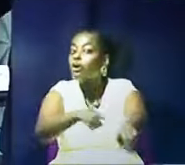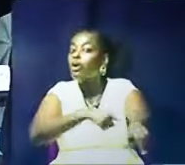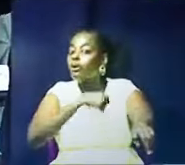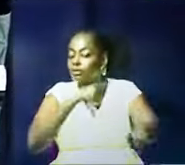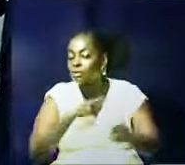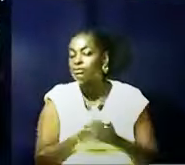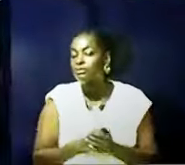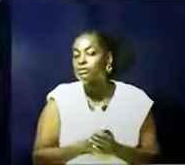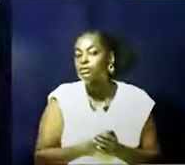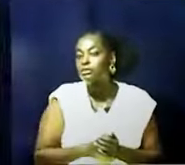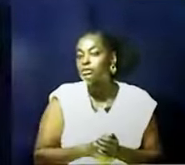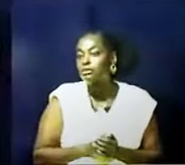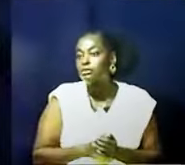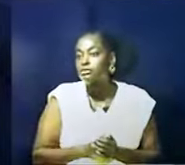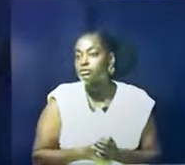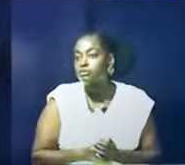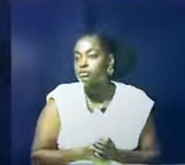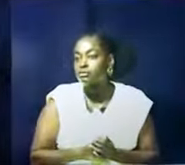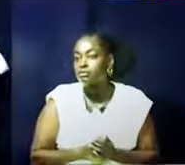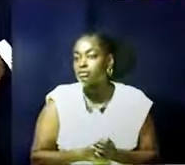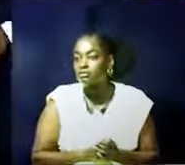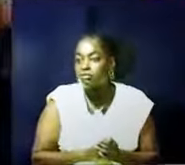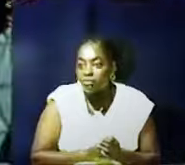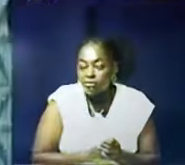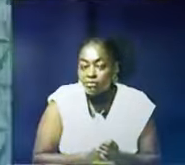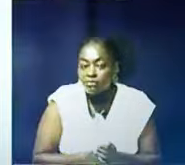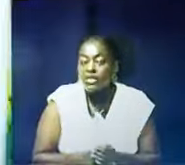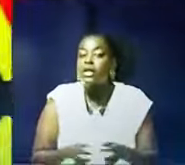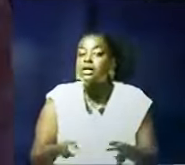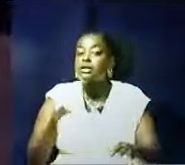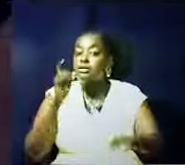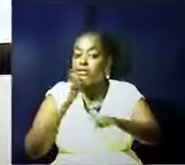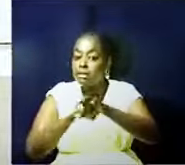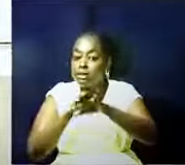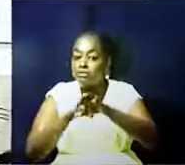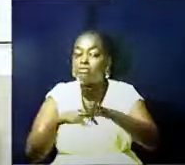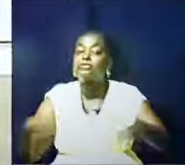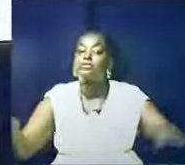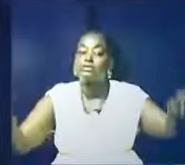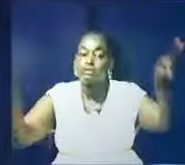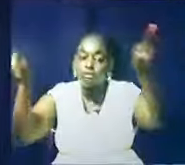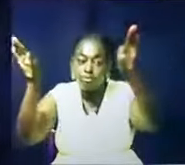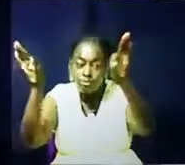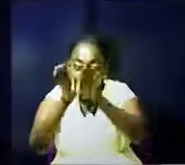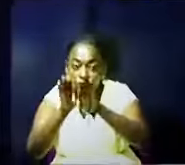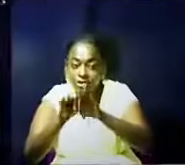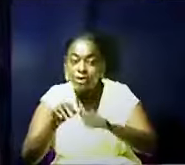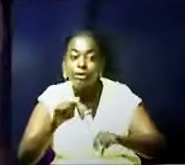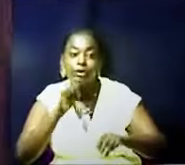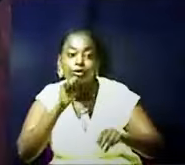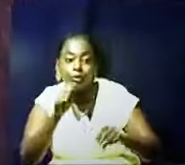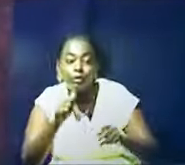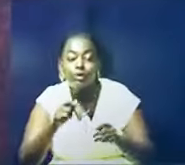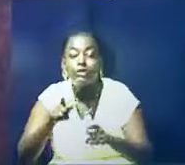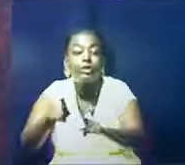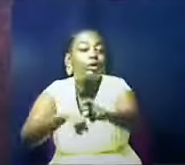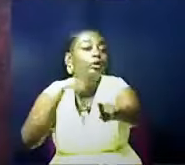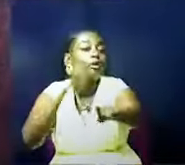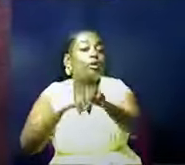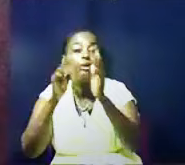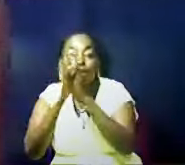clock. Time is of essence. And so e wo mu se enyamre tentia obedi wo mpa ebo mu de enso